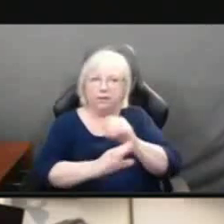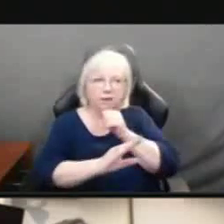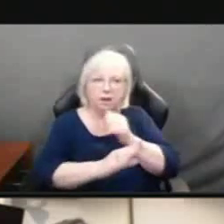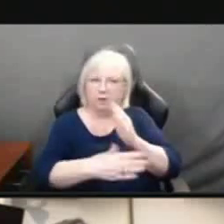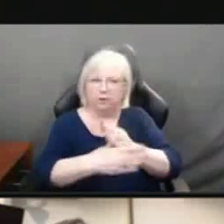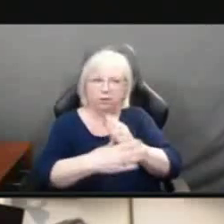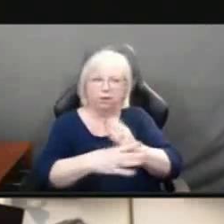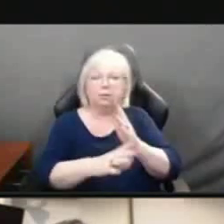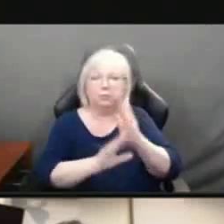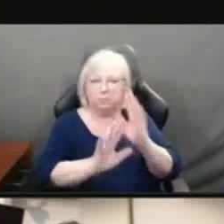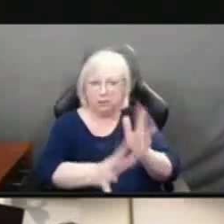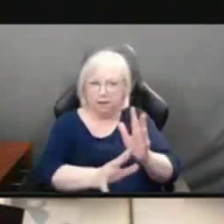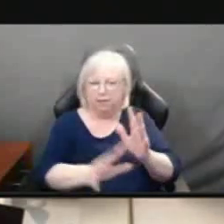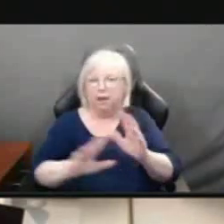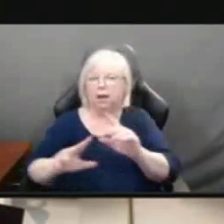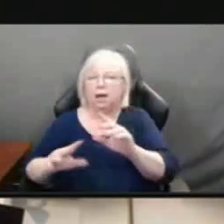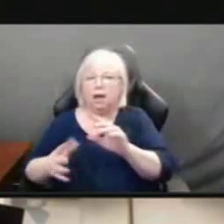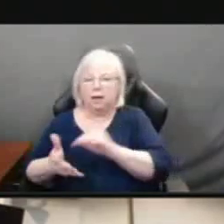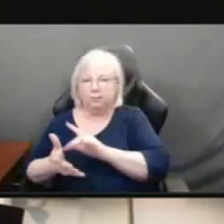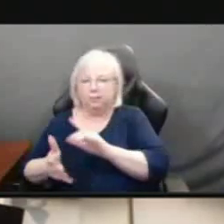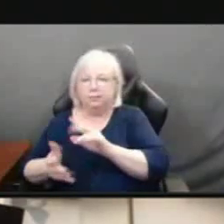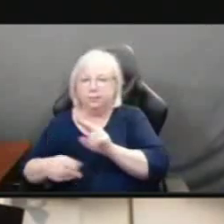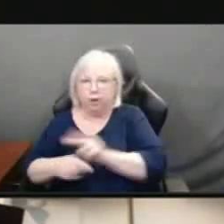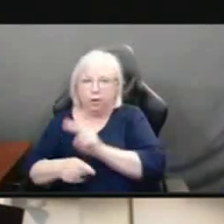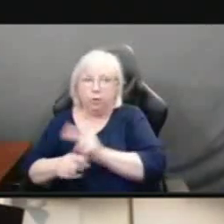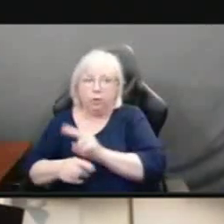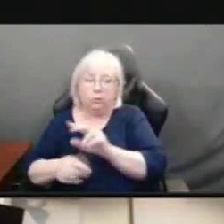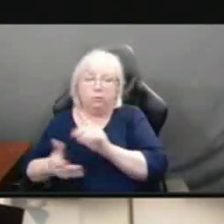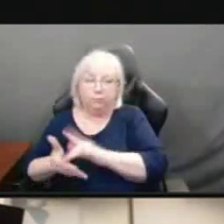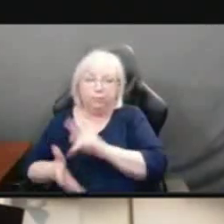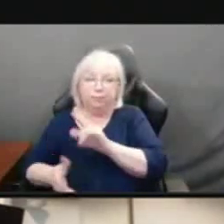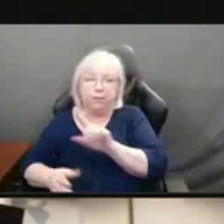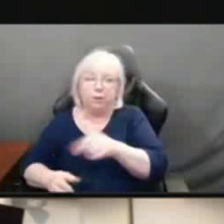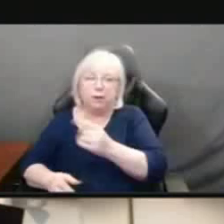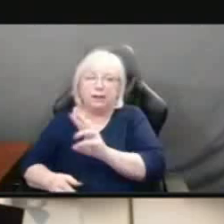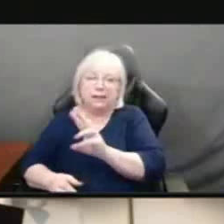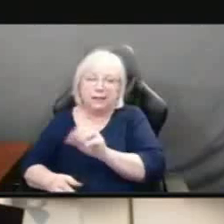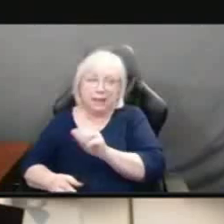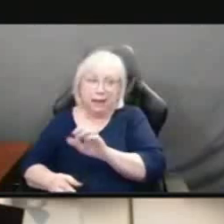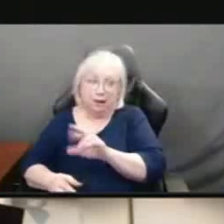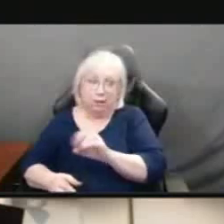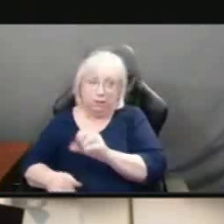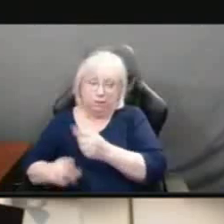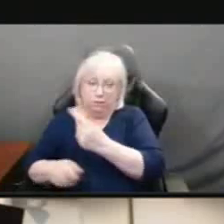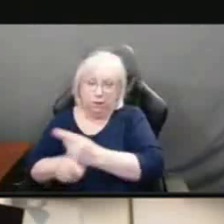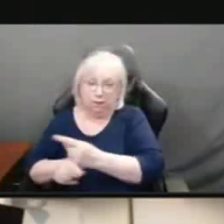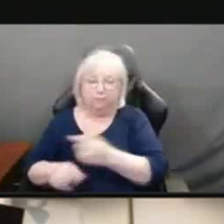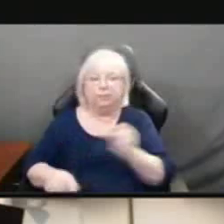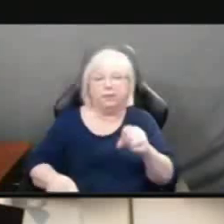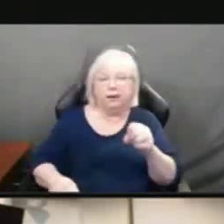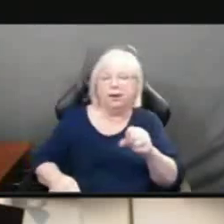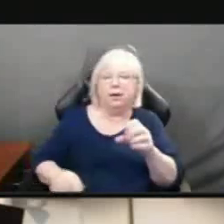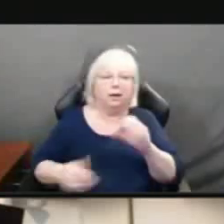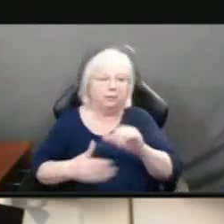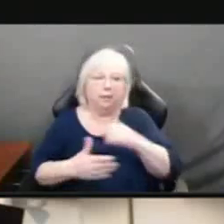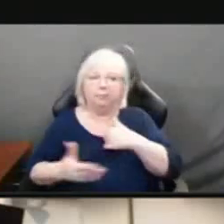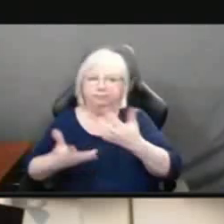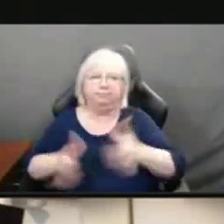they're only going to use 6 acres approximately, correct? Approximately. That's all I have. Thank you, Director Collins.